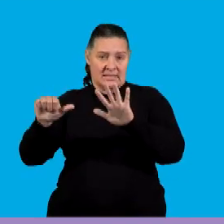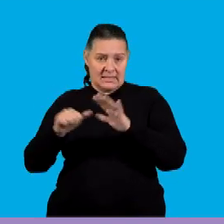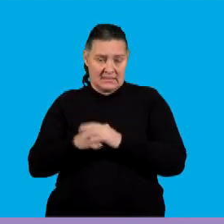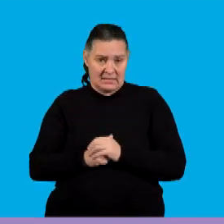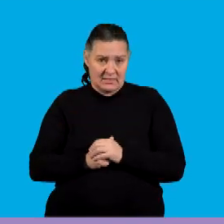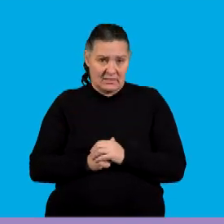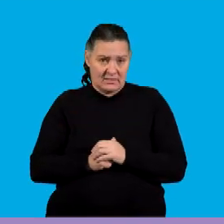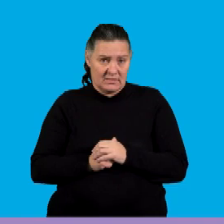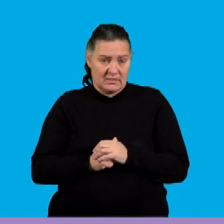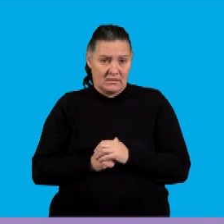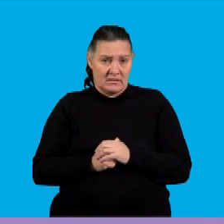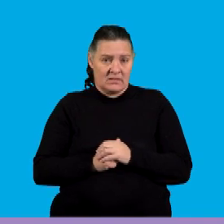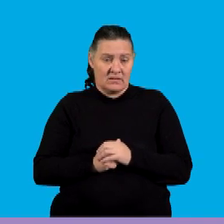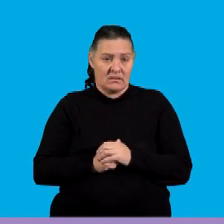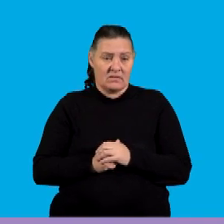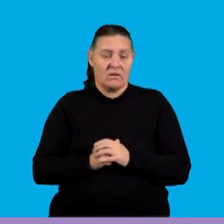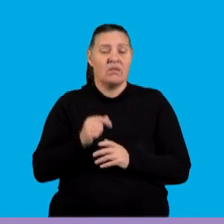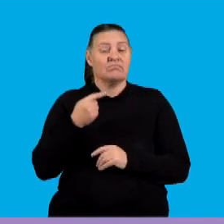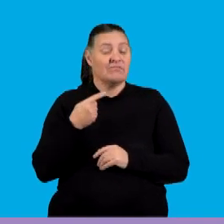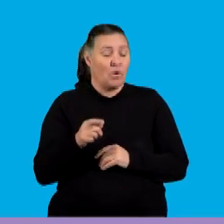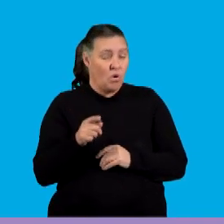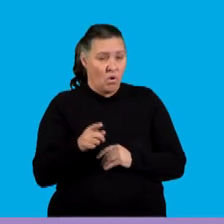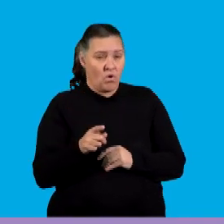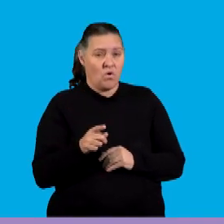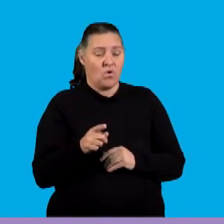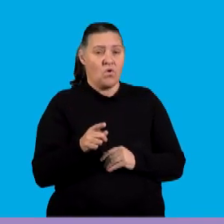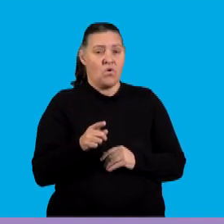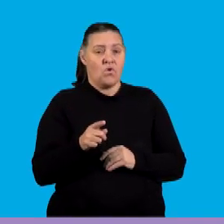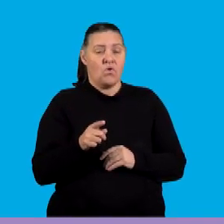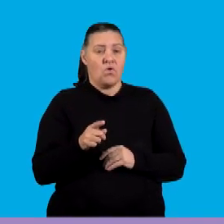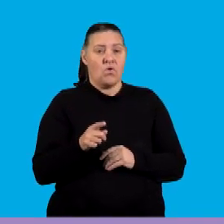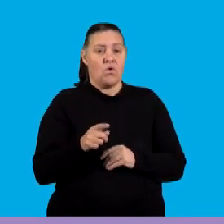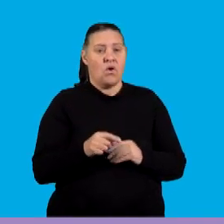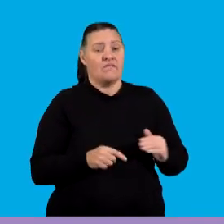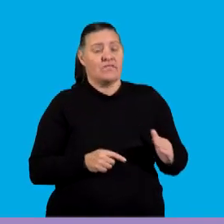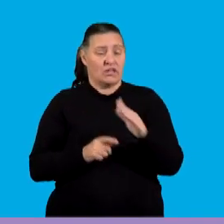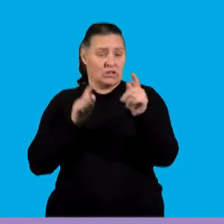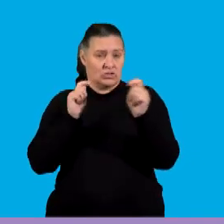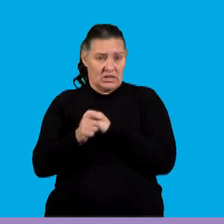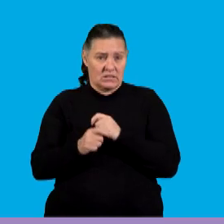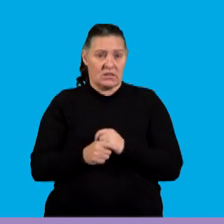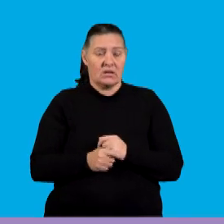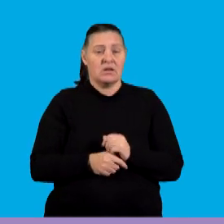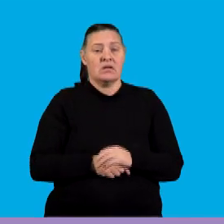6. And that is for the vertical change. And for the